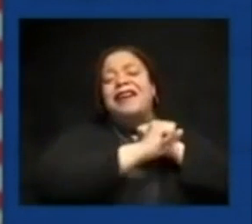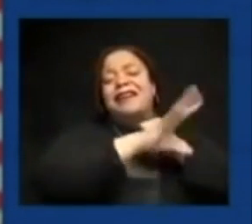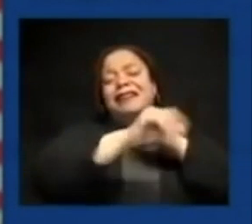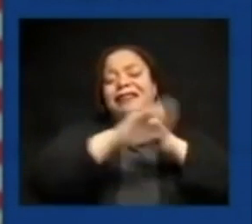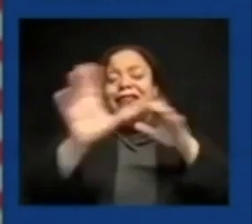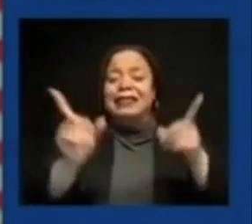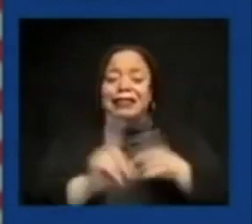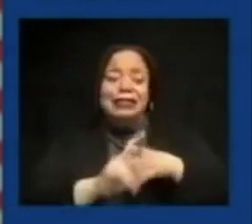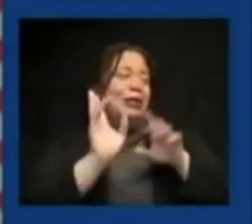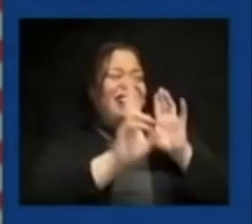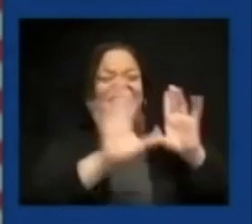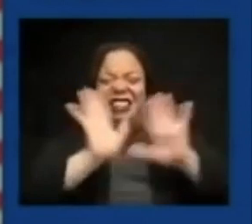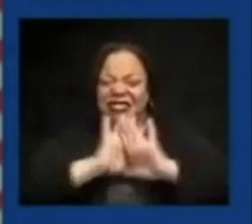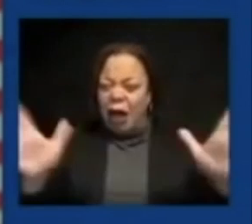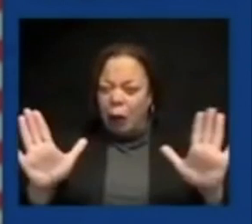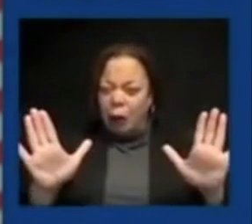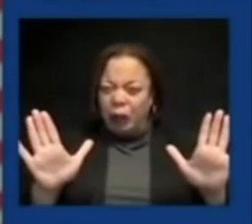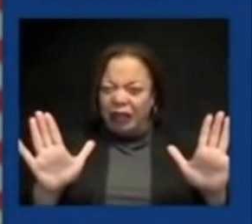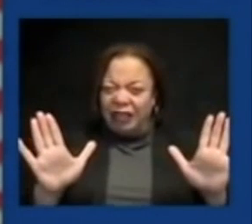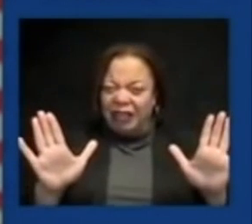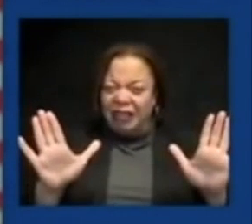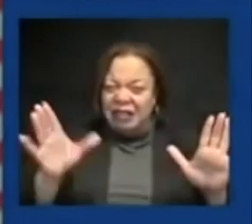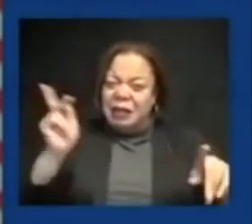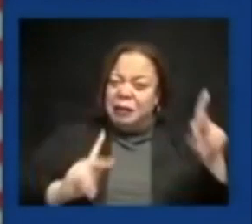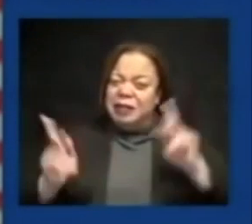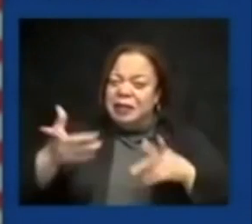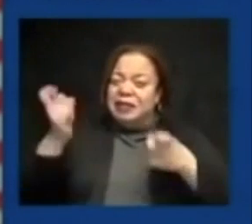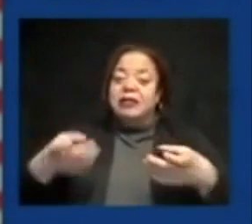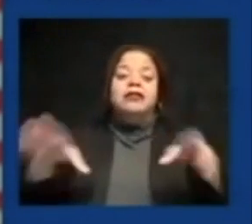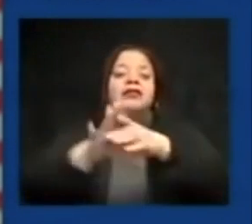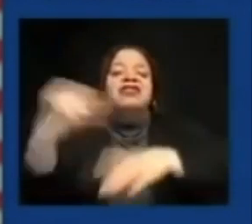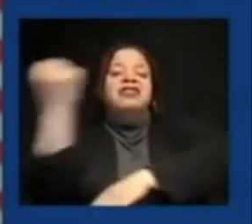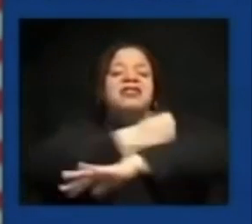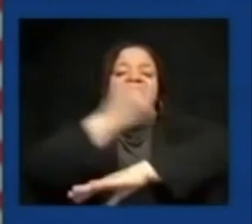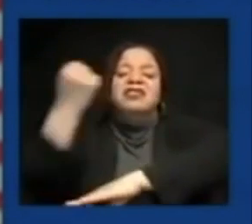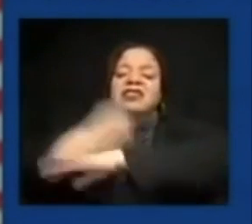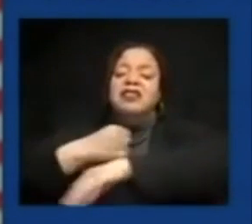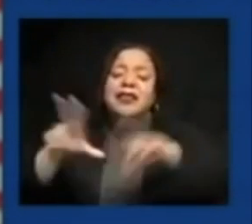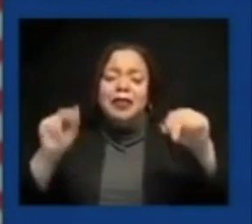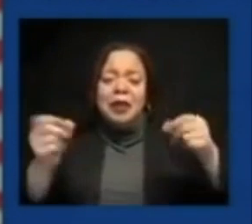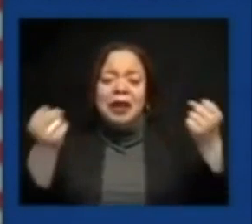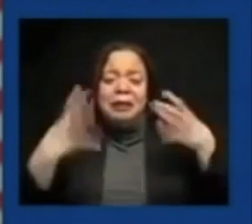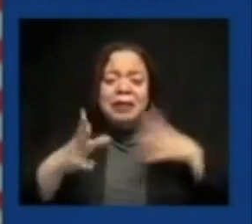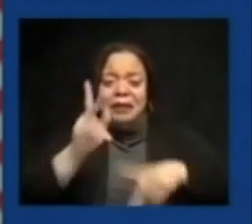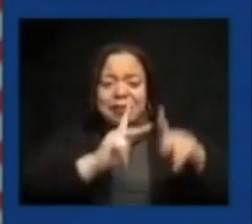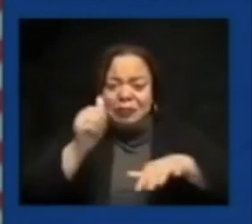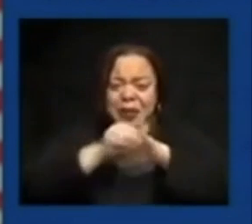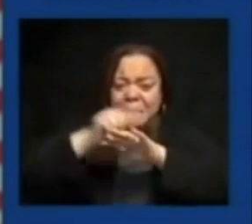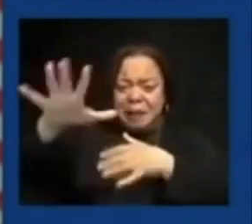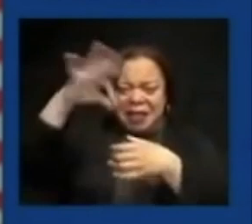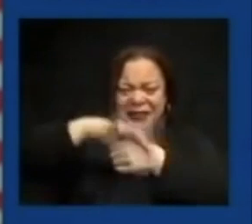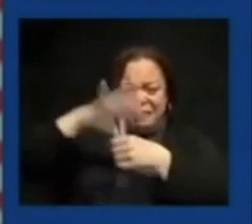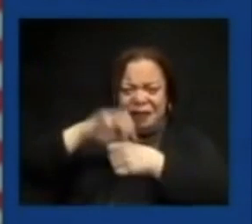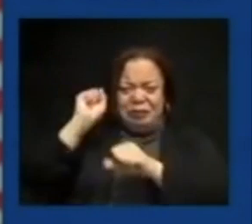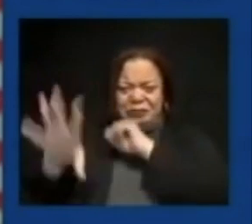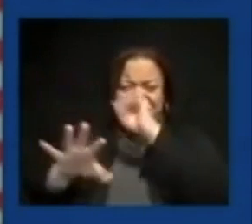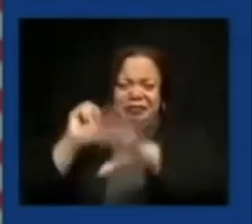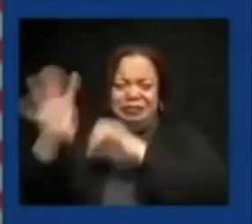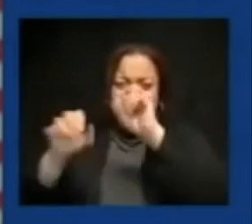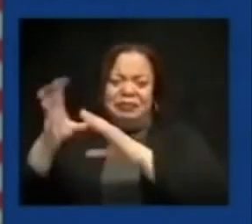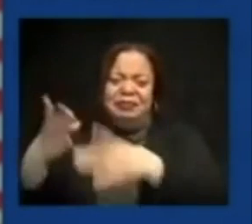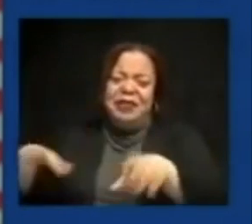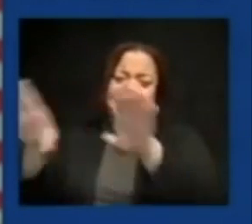people showed up, so you're going to shut down the opportunities, that too many people mailed in their voices, and so you're going to slow down